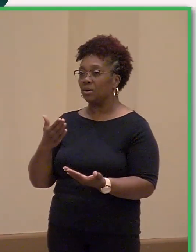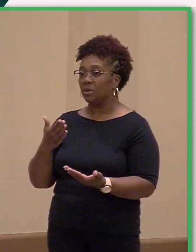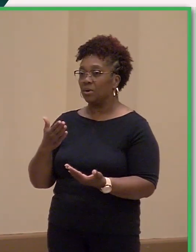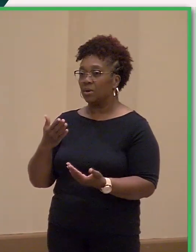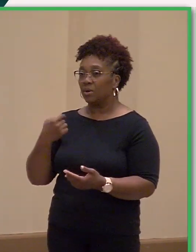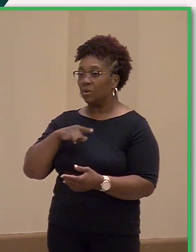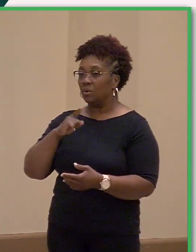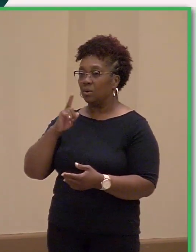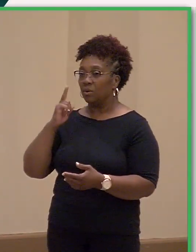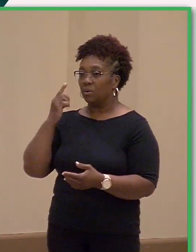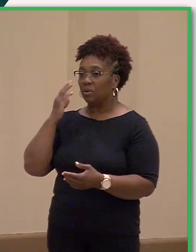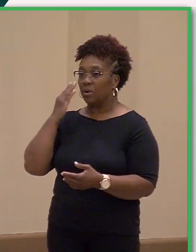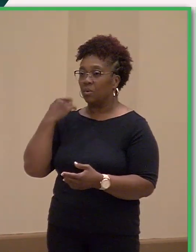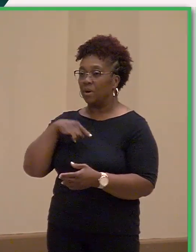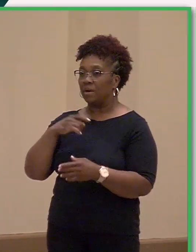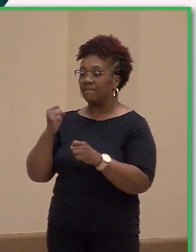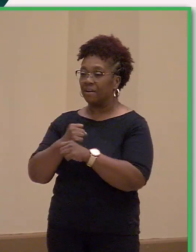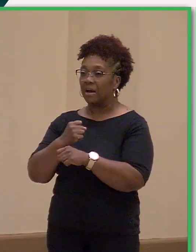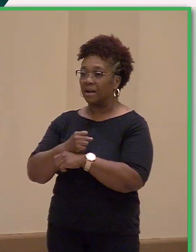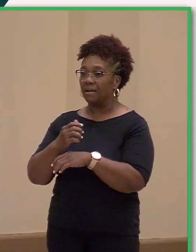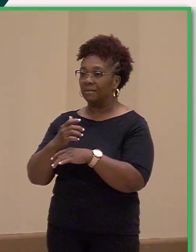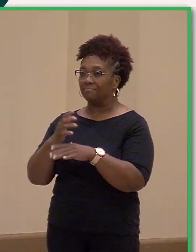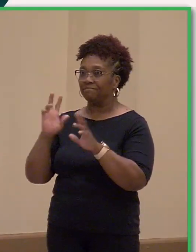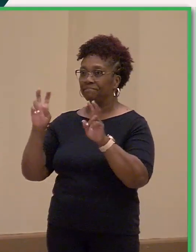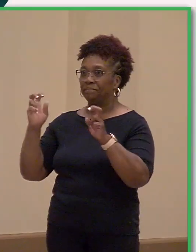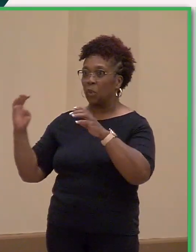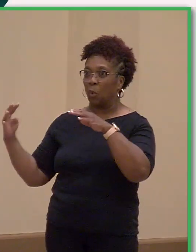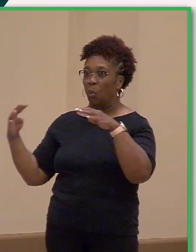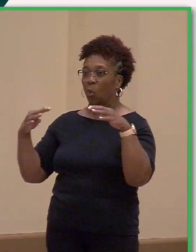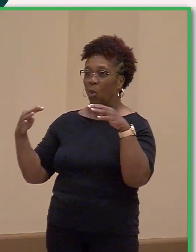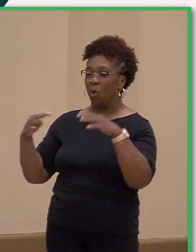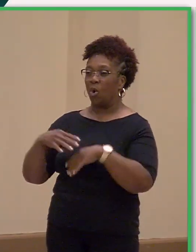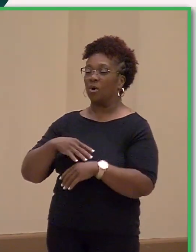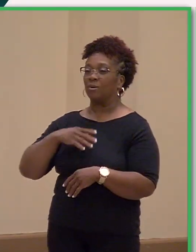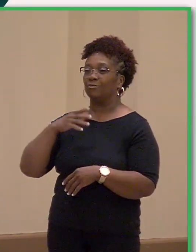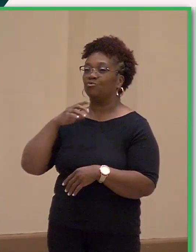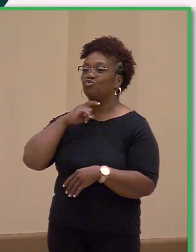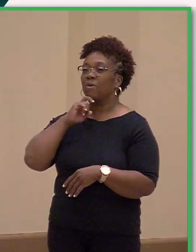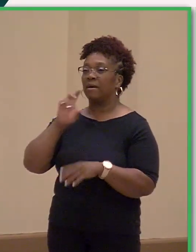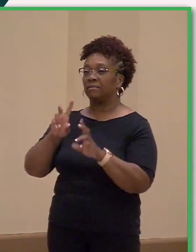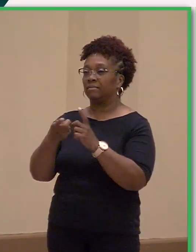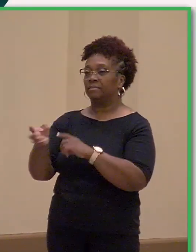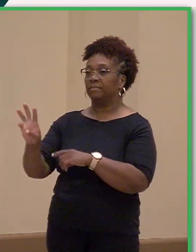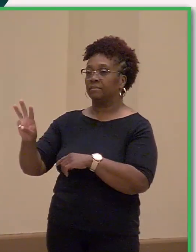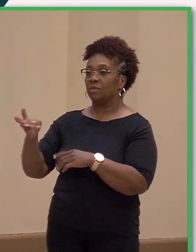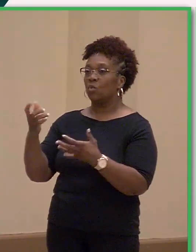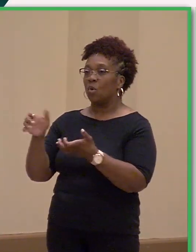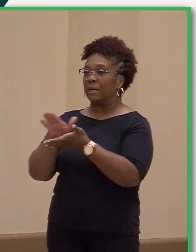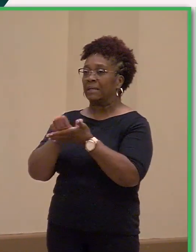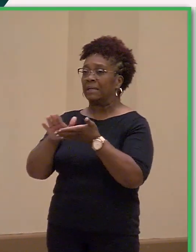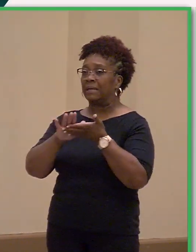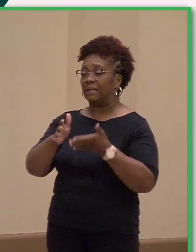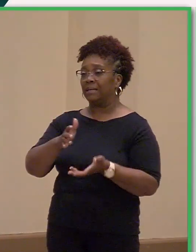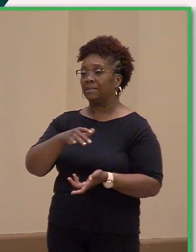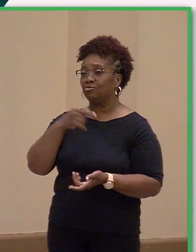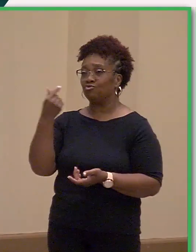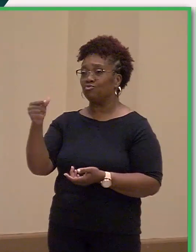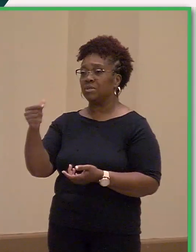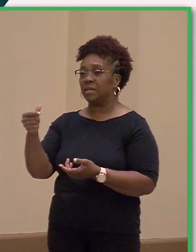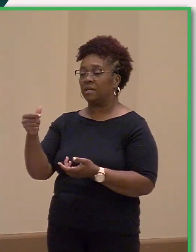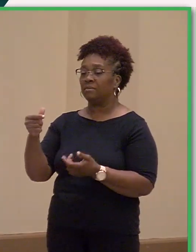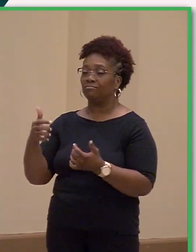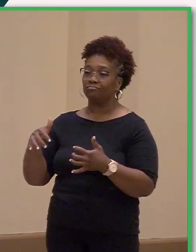we're fighting the war on trash in District 6. We want a clean, green community,